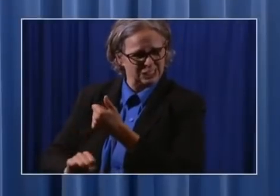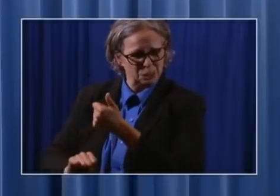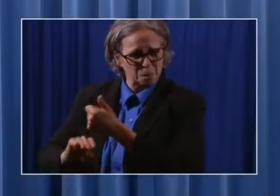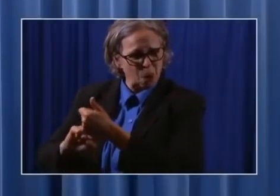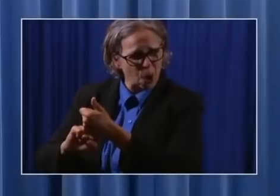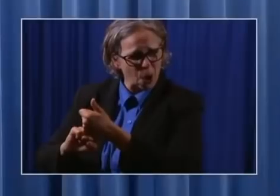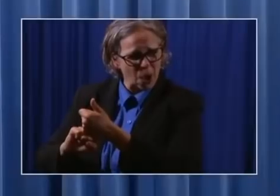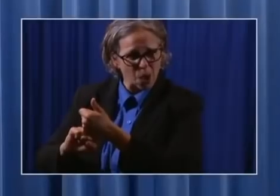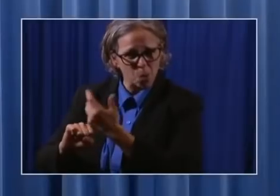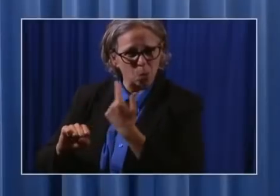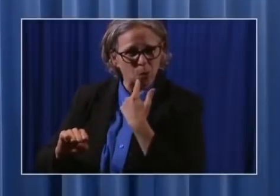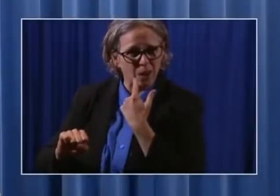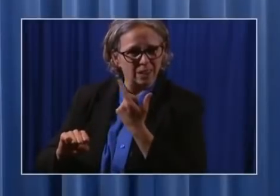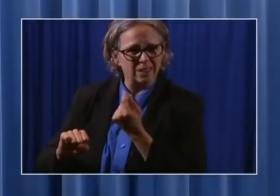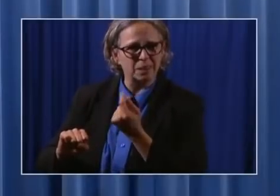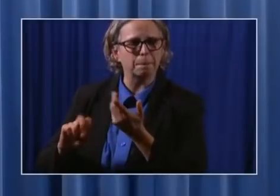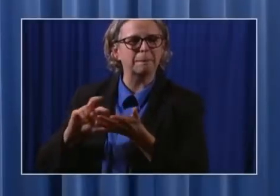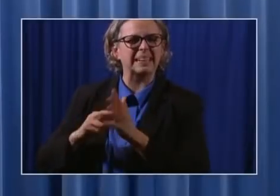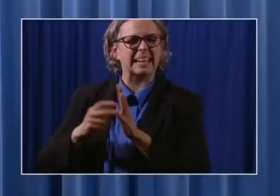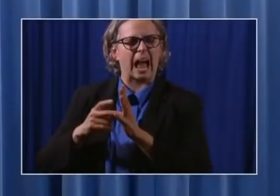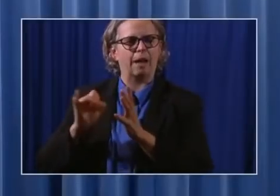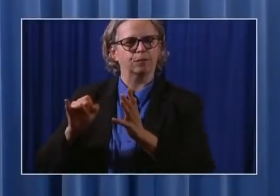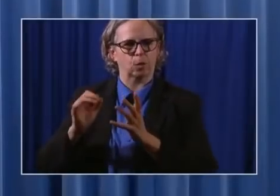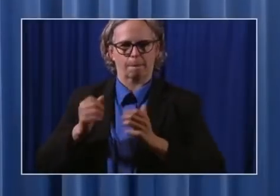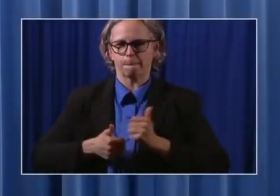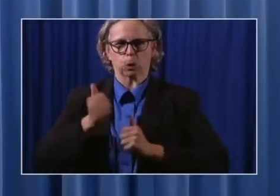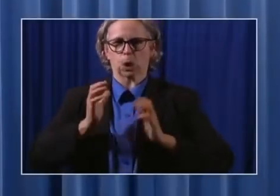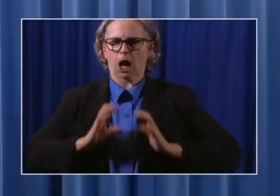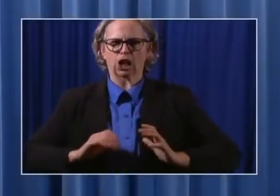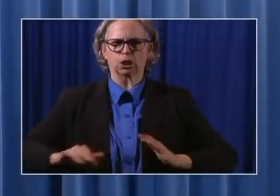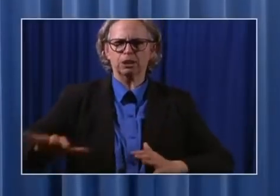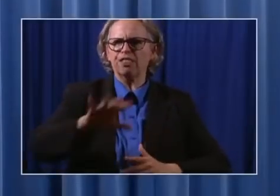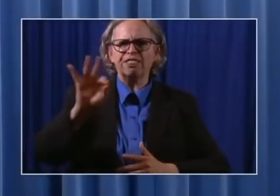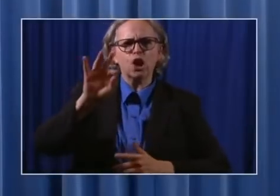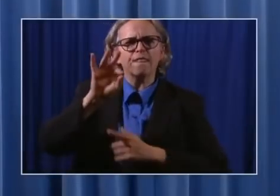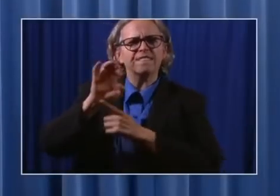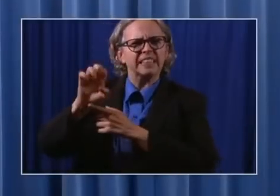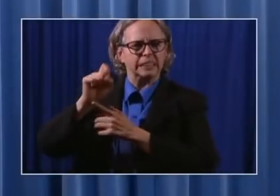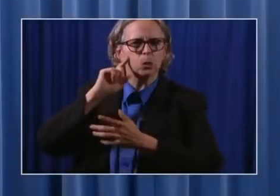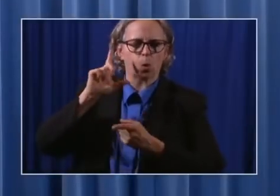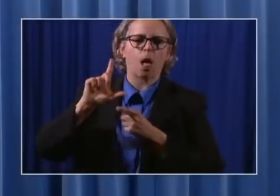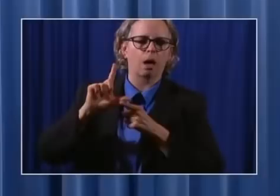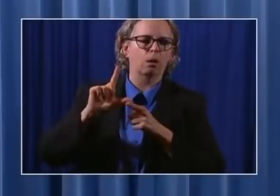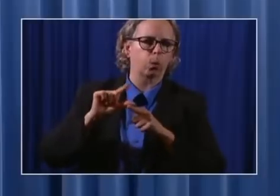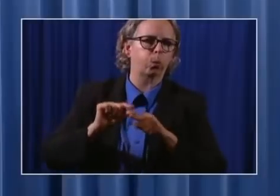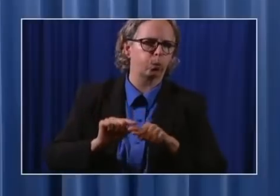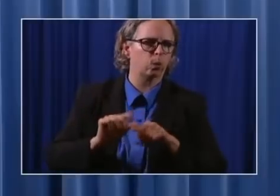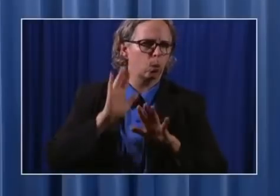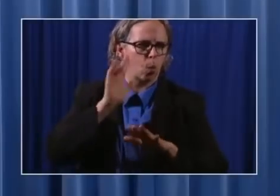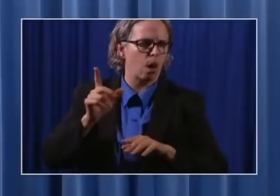their fees would go down because of other changes that were made in that legislation.